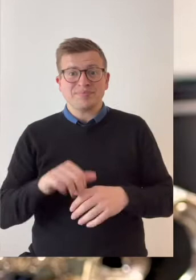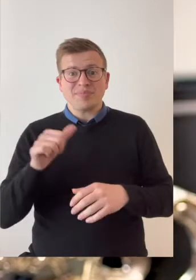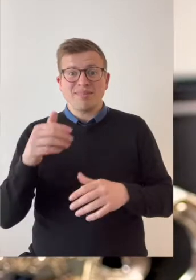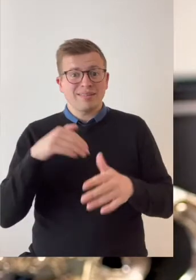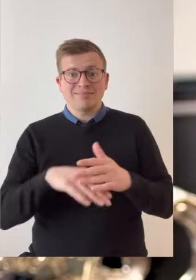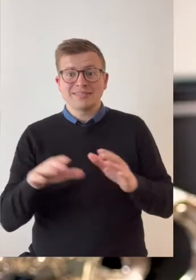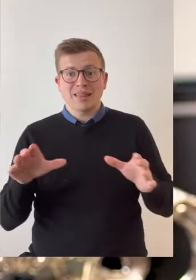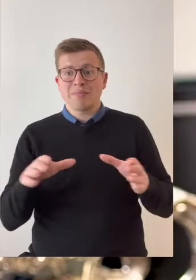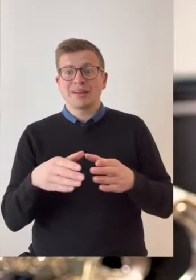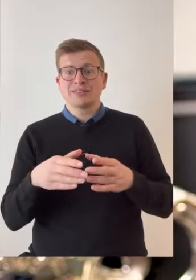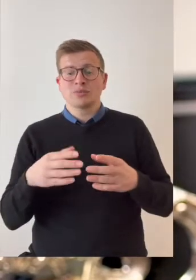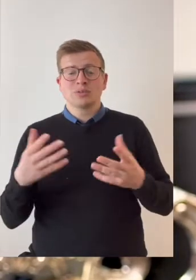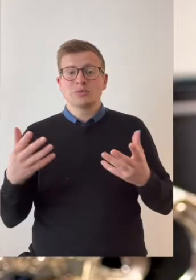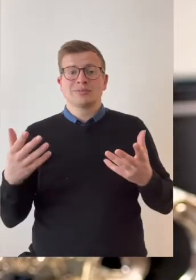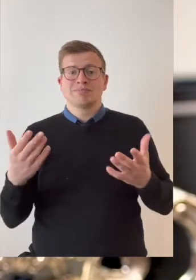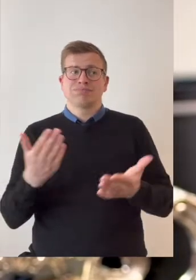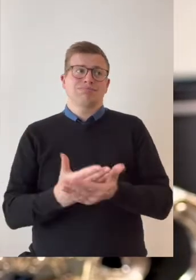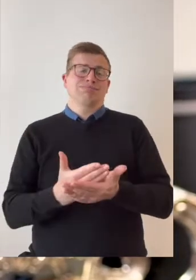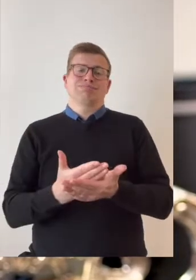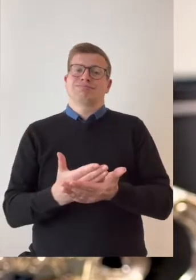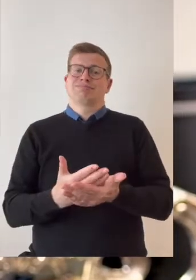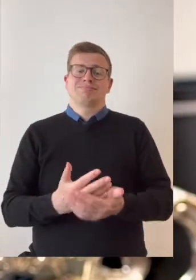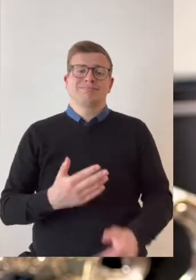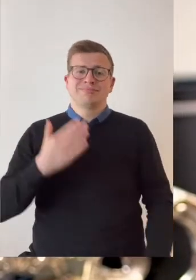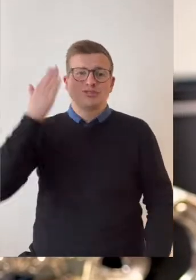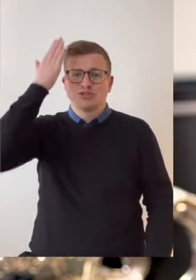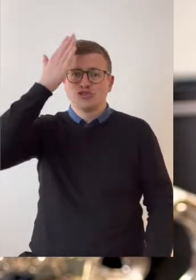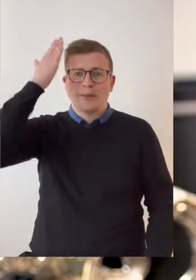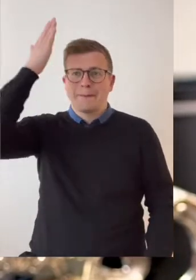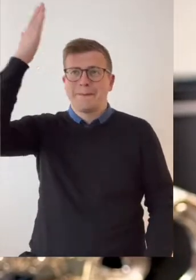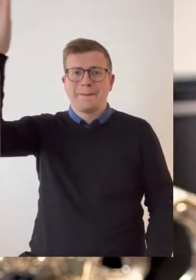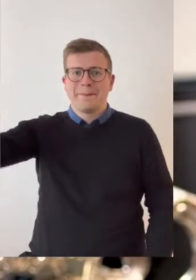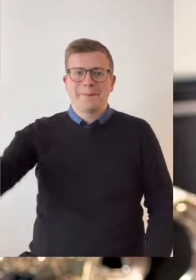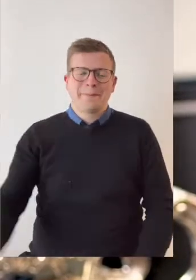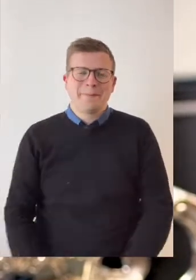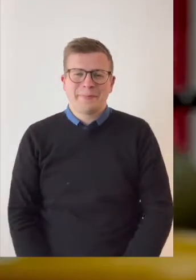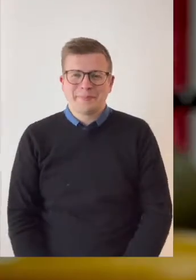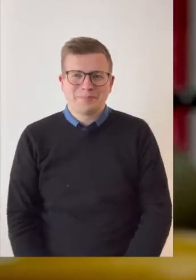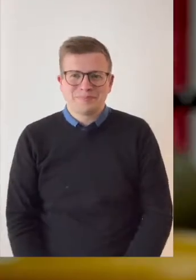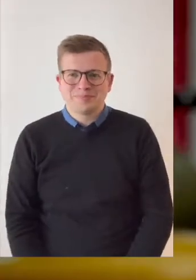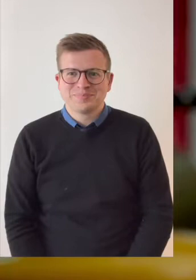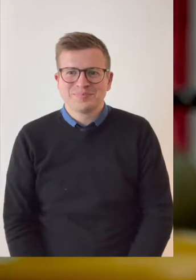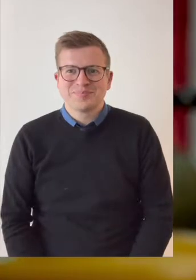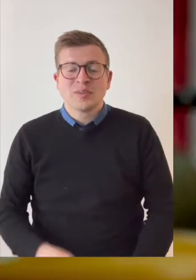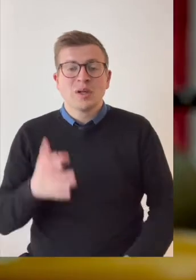then into the band, which was a dream.